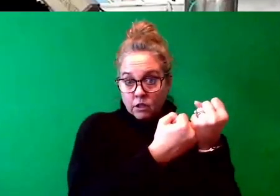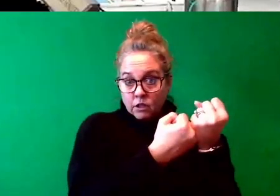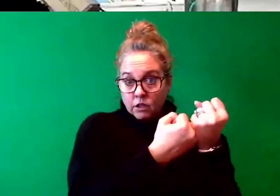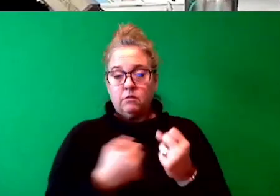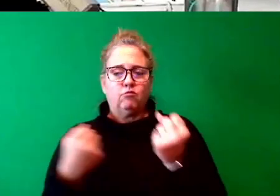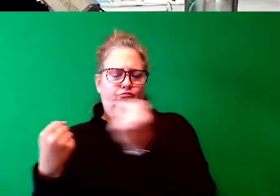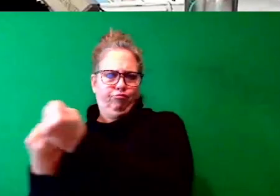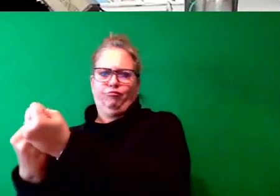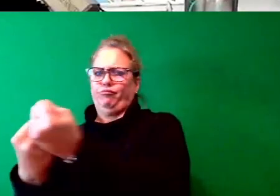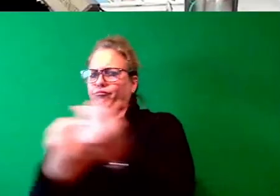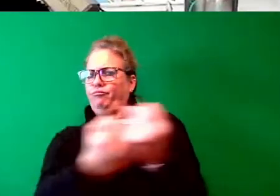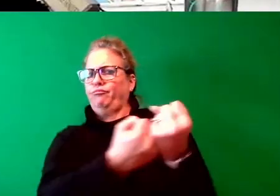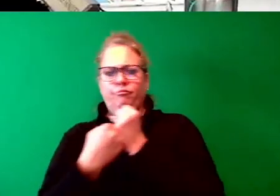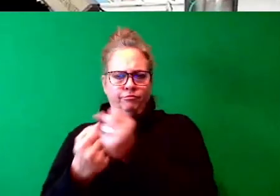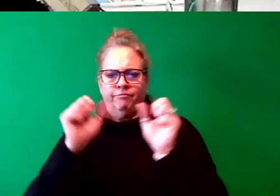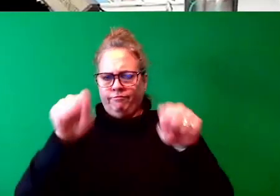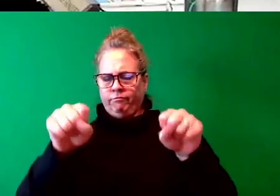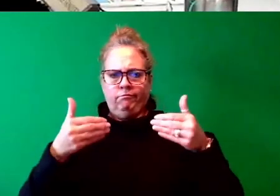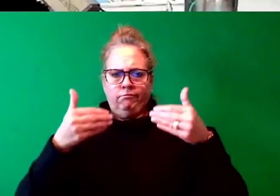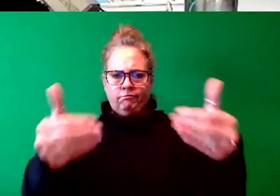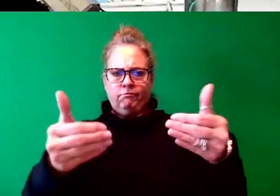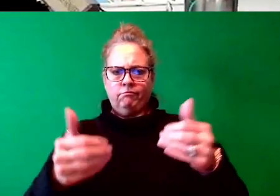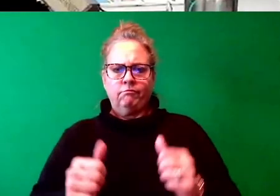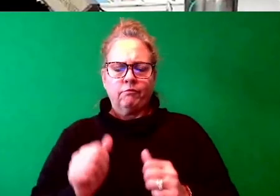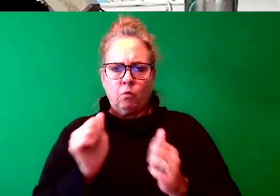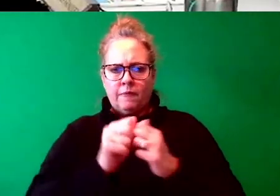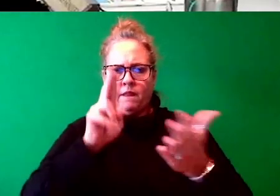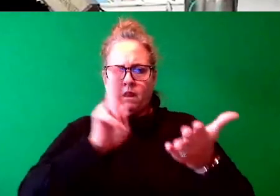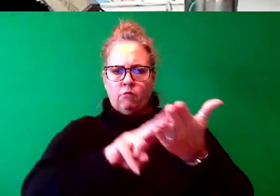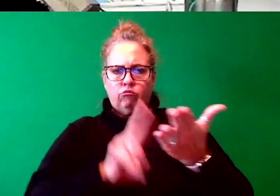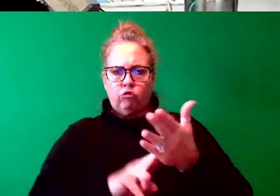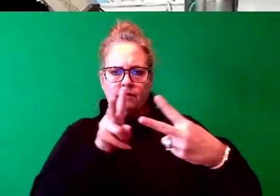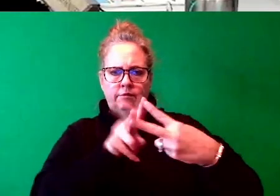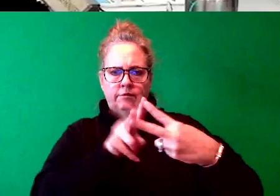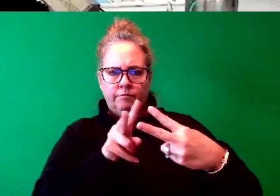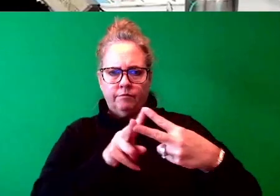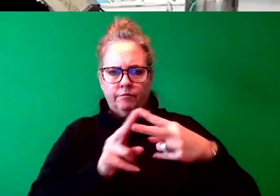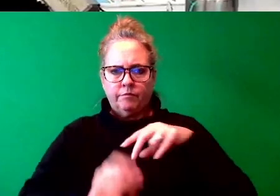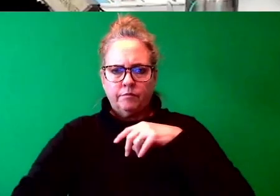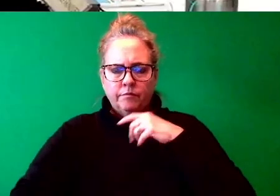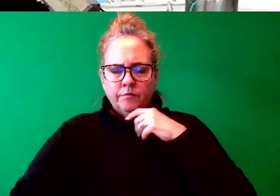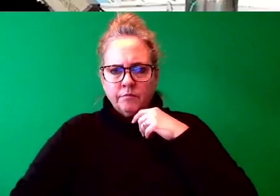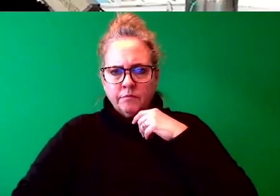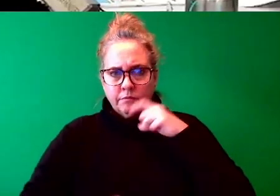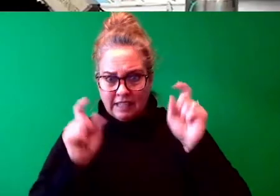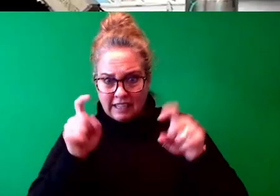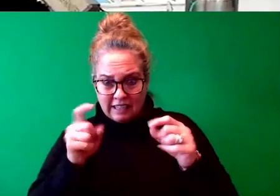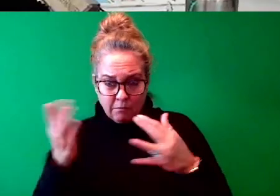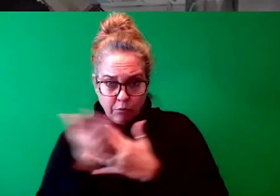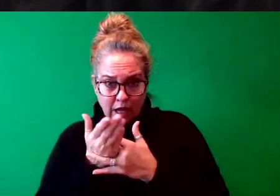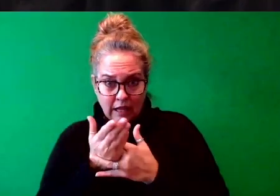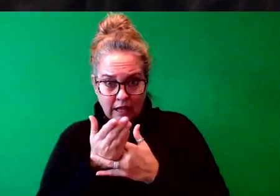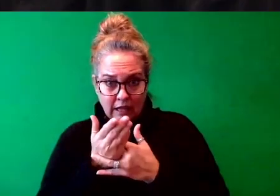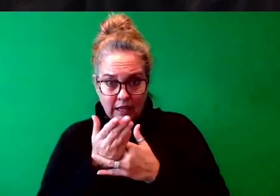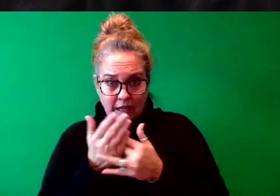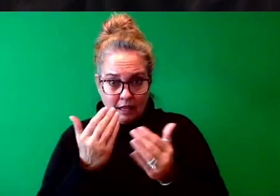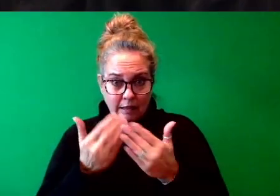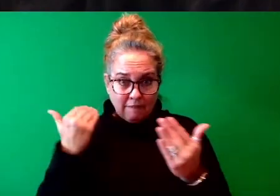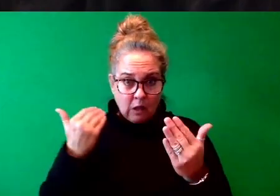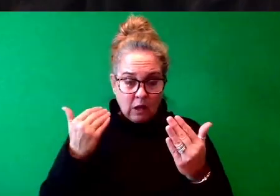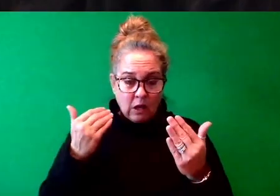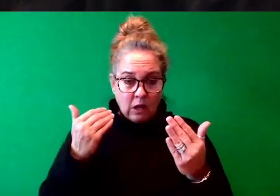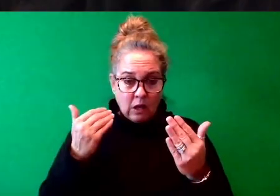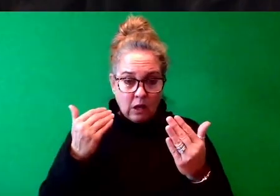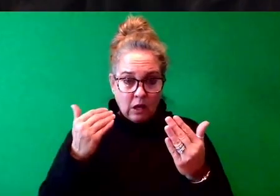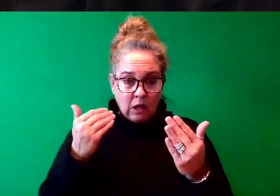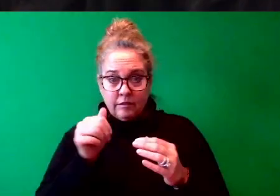go. Should we take a little break as we get ready for the executive session? How about we do that? Might